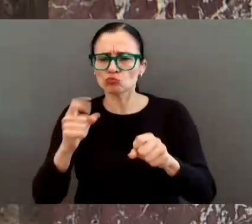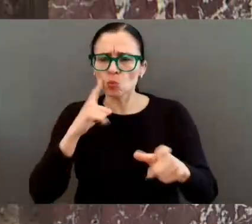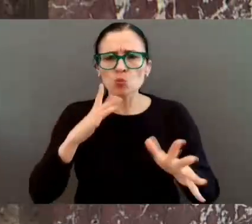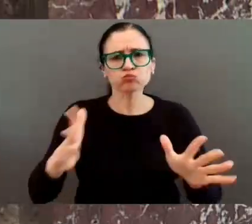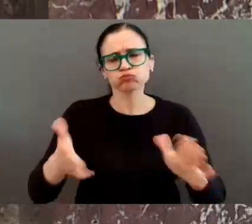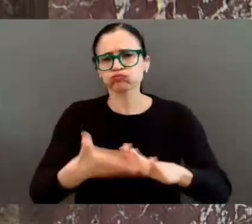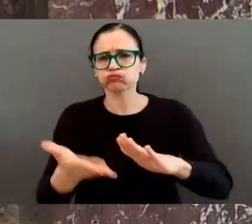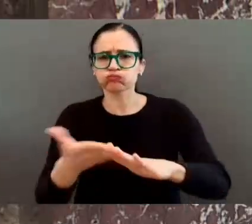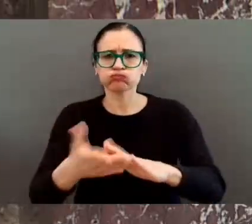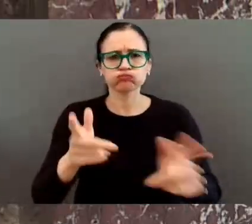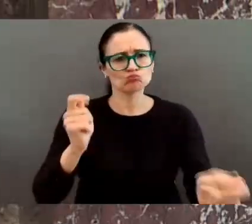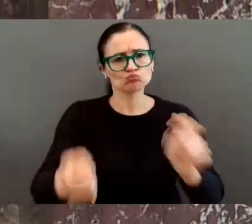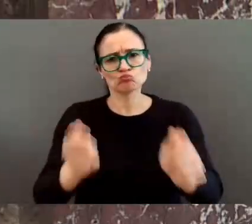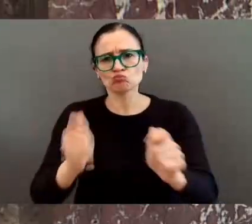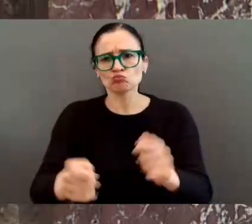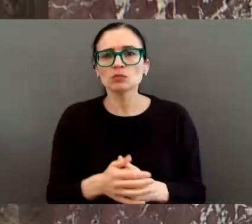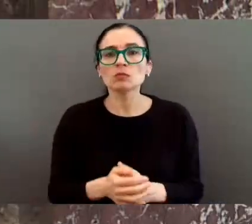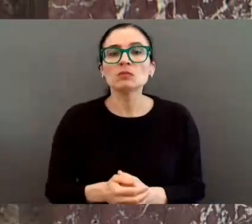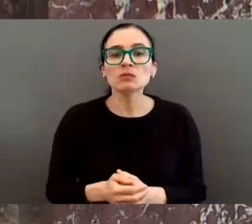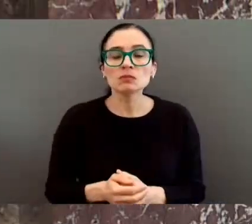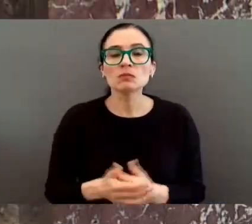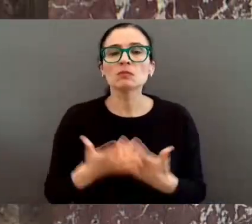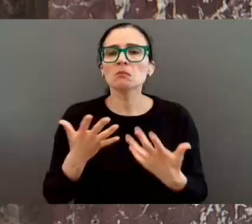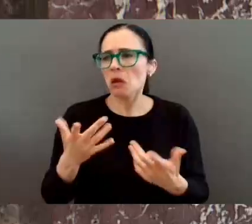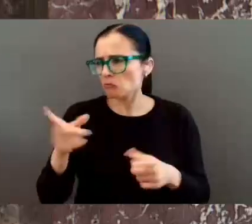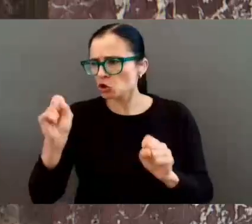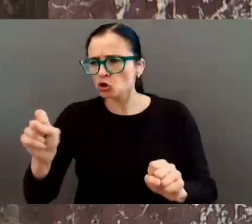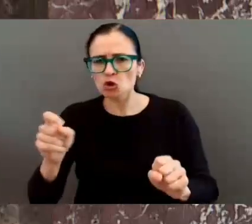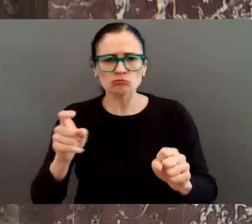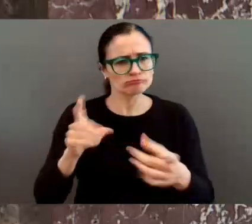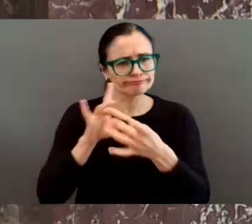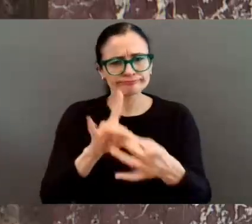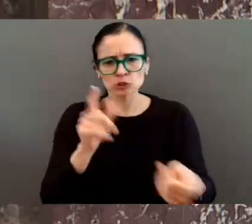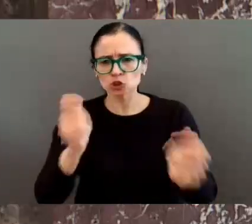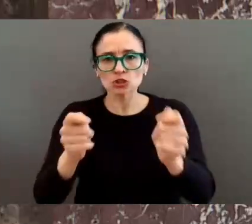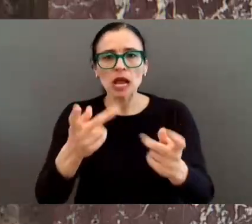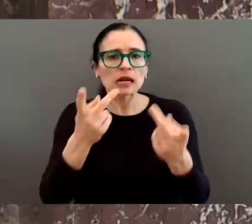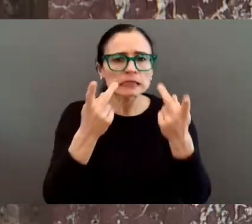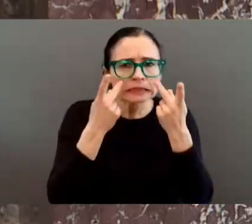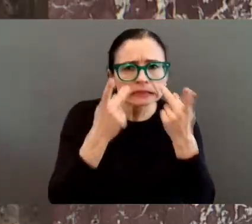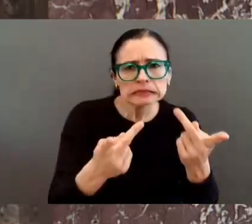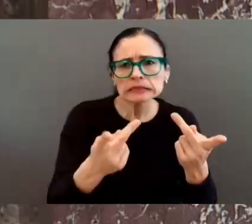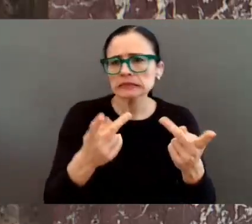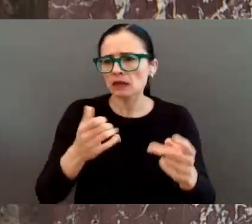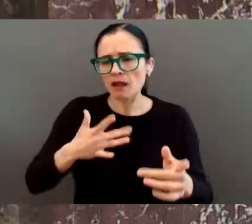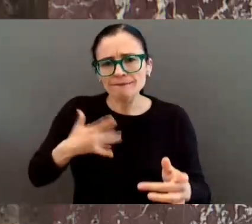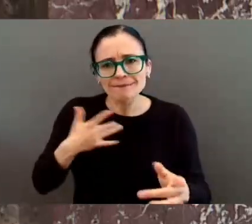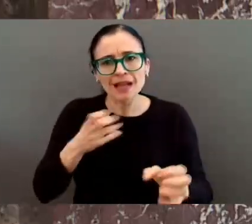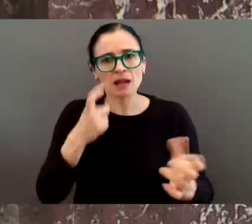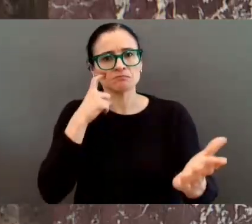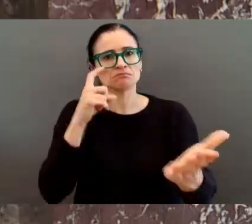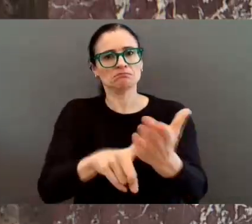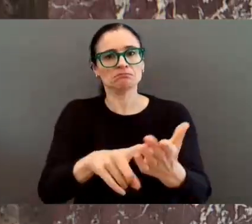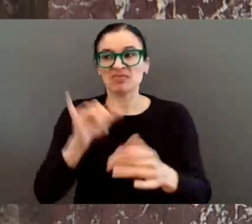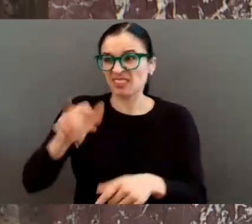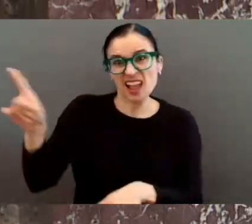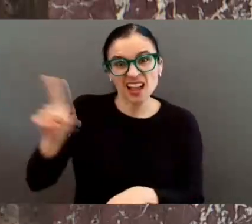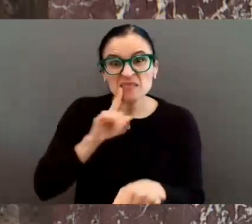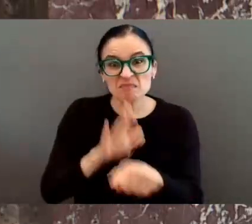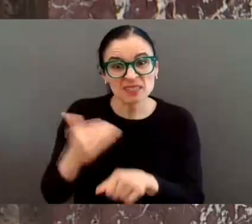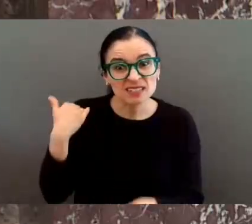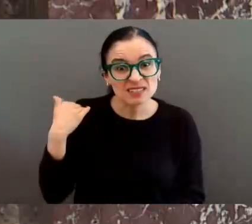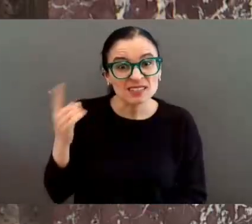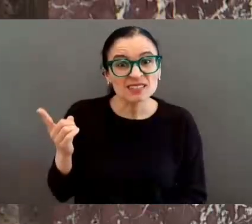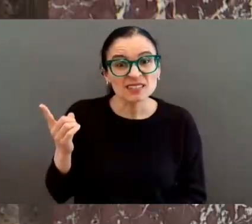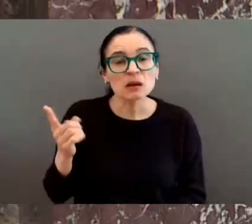see and feel immediately. That was the Premier's commitment. Then, in the election, when he had been failing for 2 years,